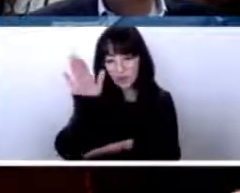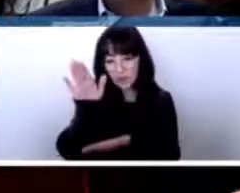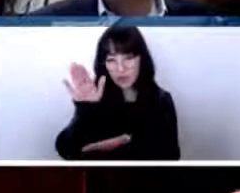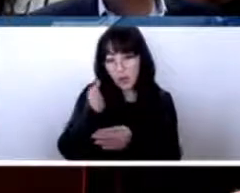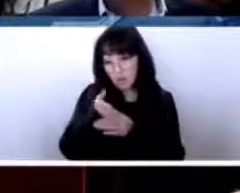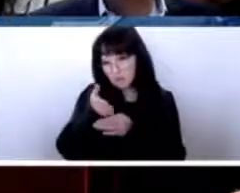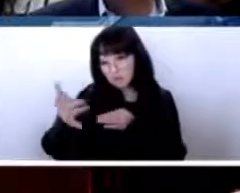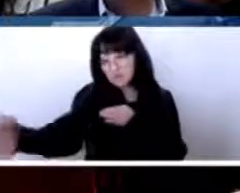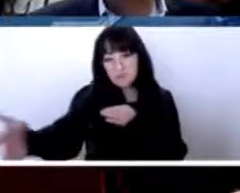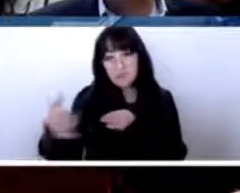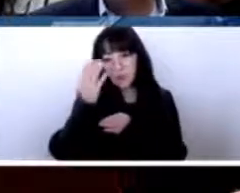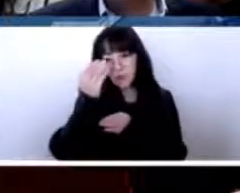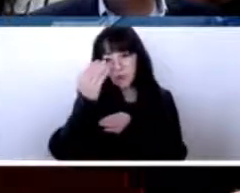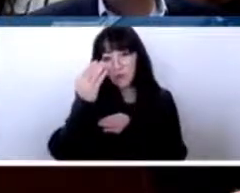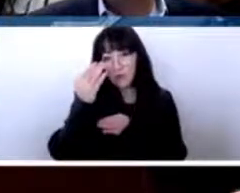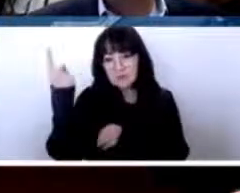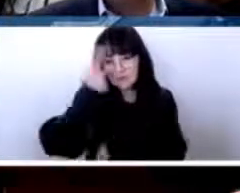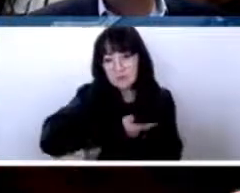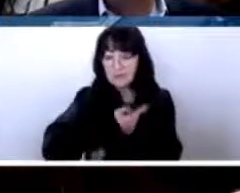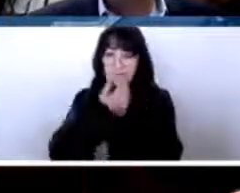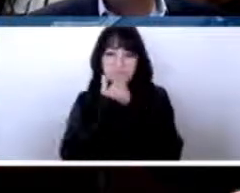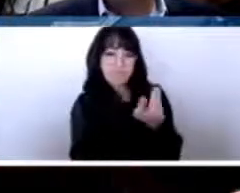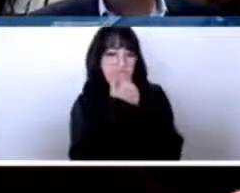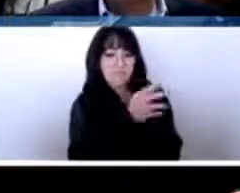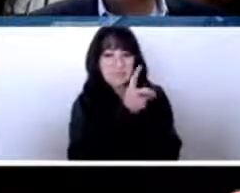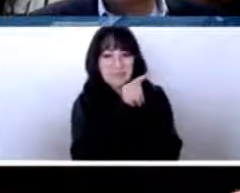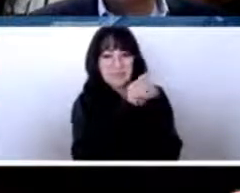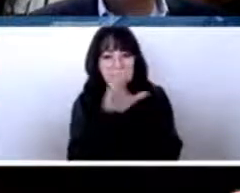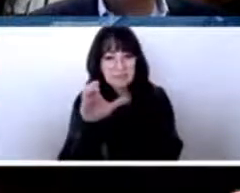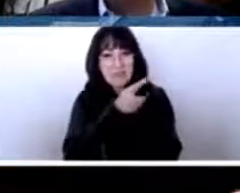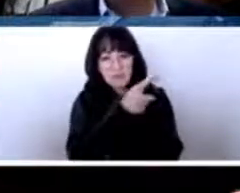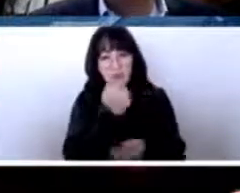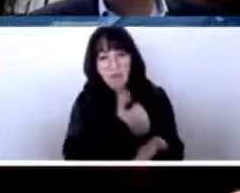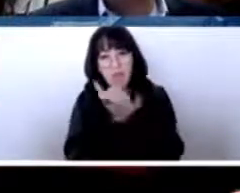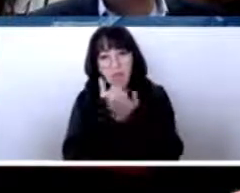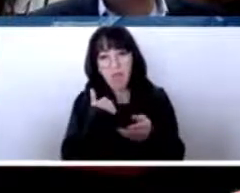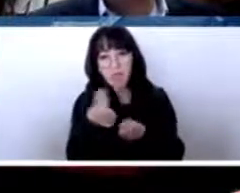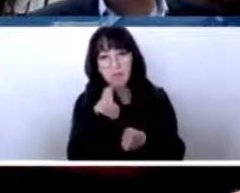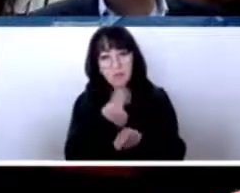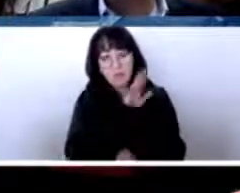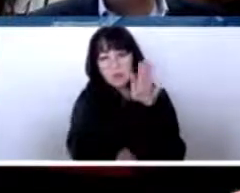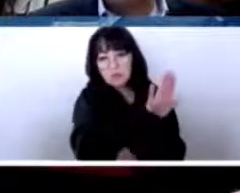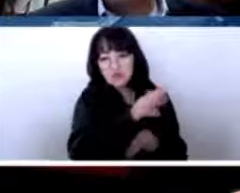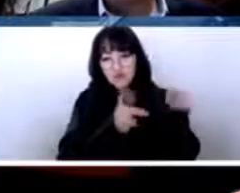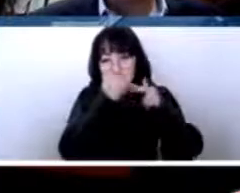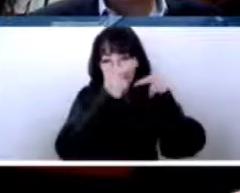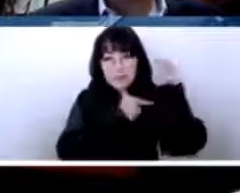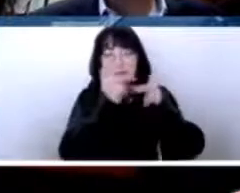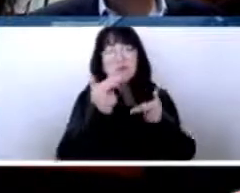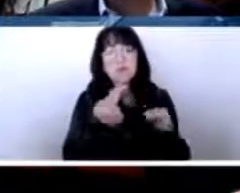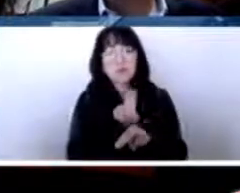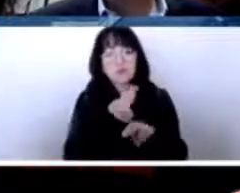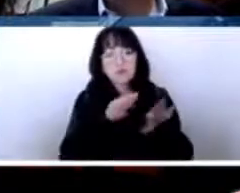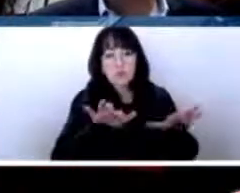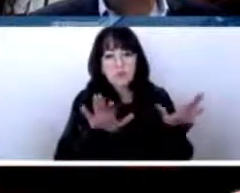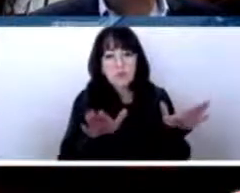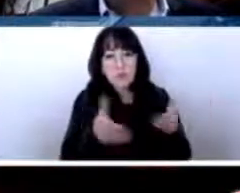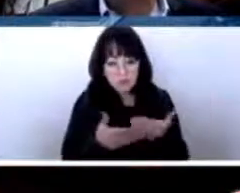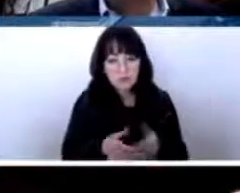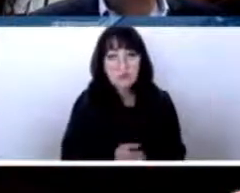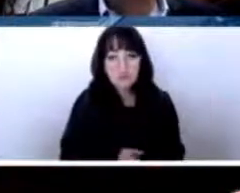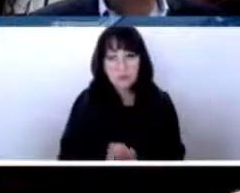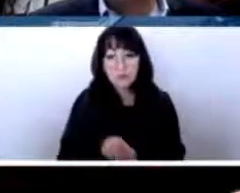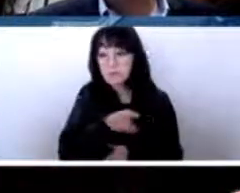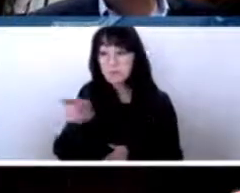our Del Tech partners for really being creative with us and getting this done in an efficient and quick method. They will be